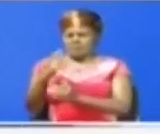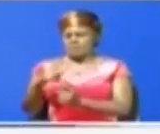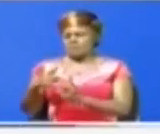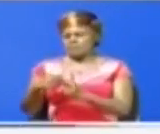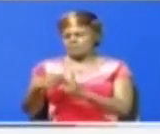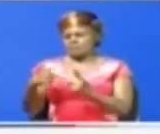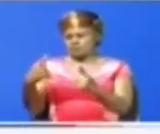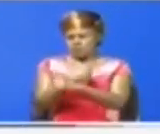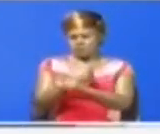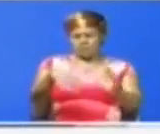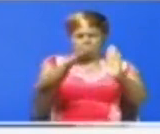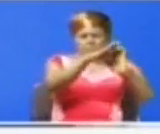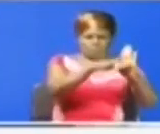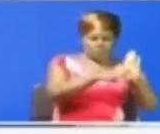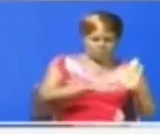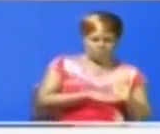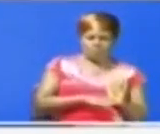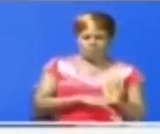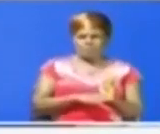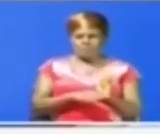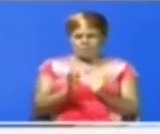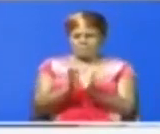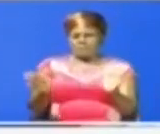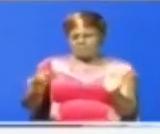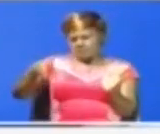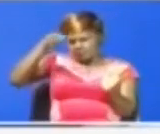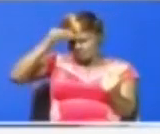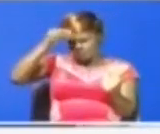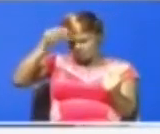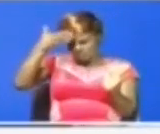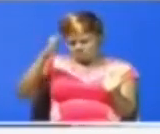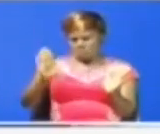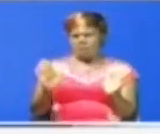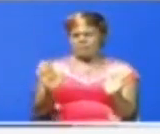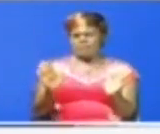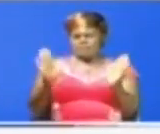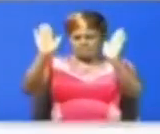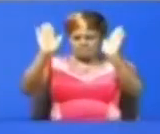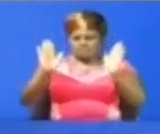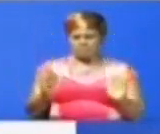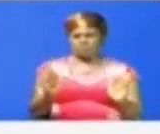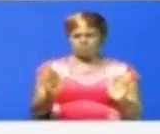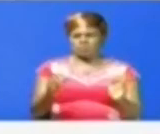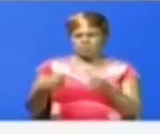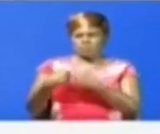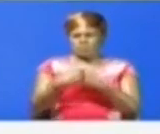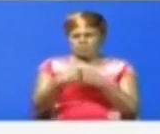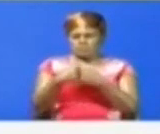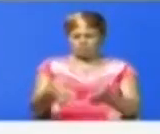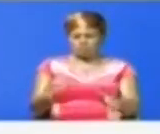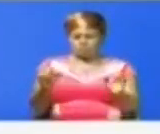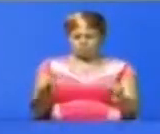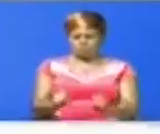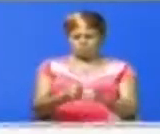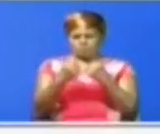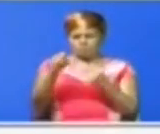programs, and very central to this is public education and awareness, which is very important in the challenge of road safety. Salgaa,